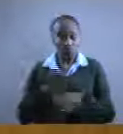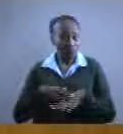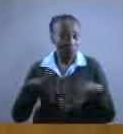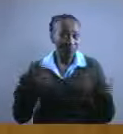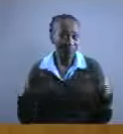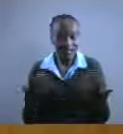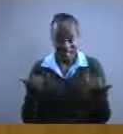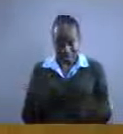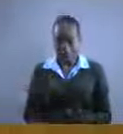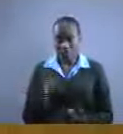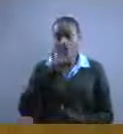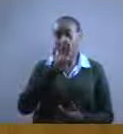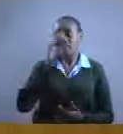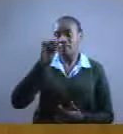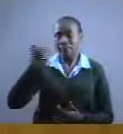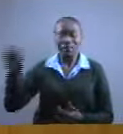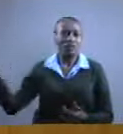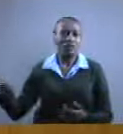almost 5 million.